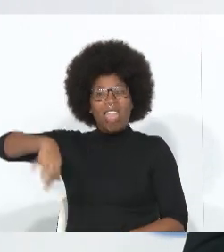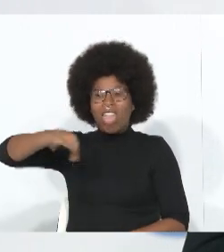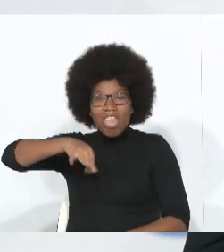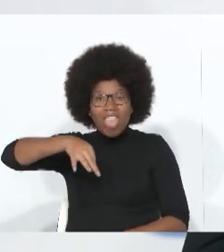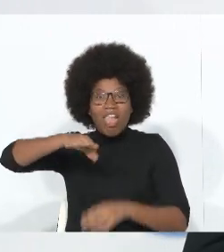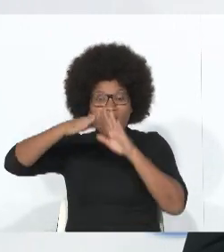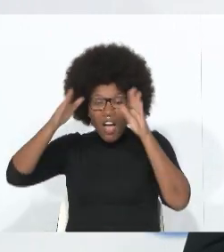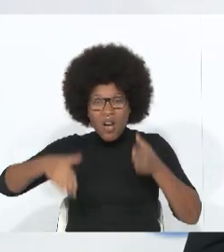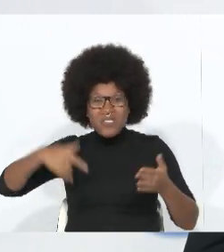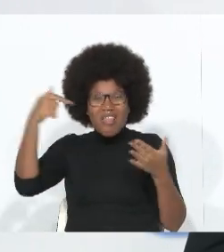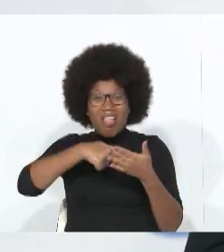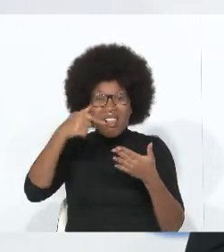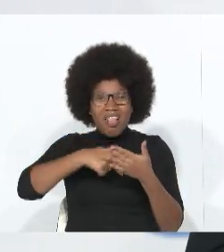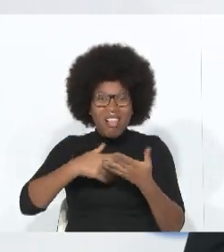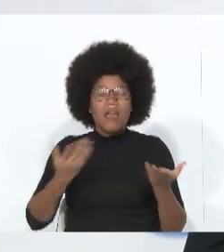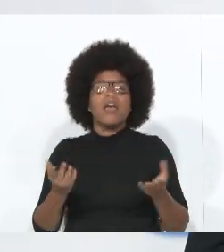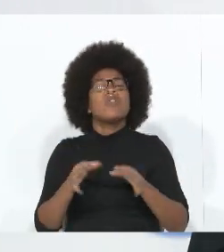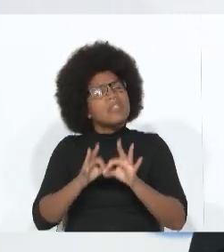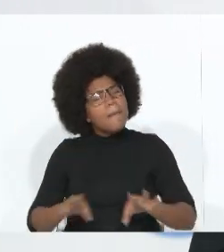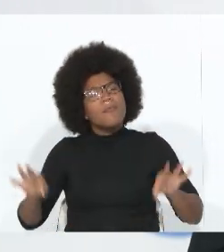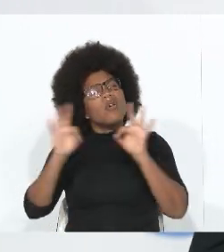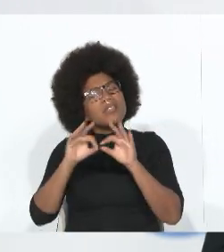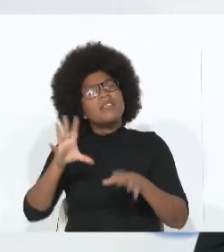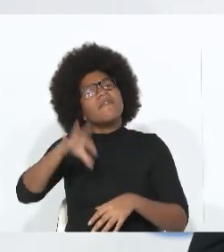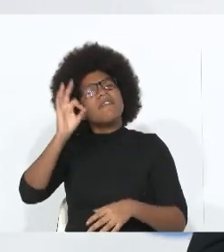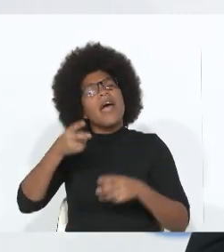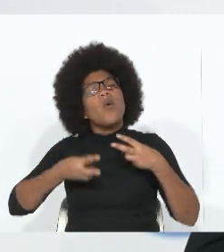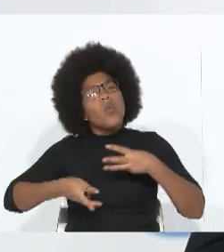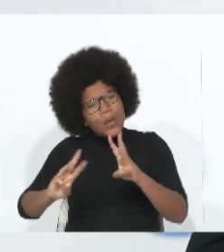very important to find ways to facilitate that.